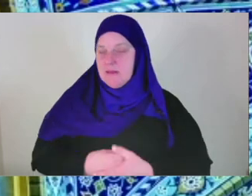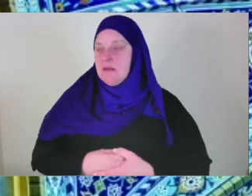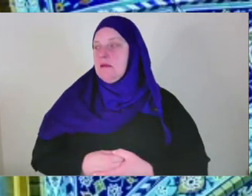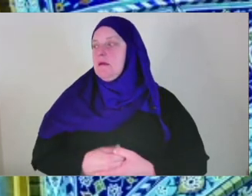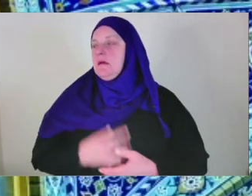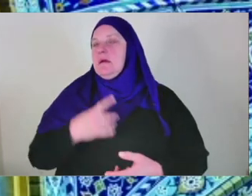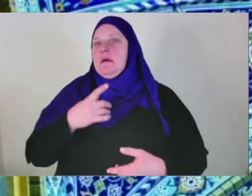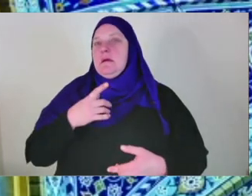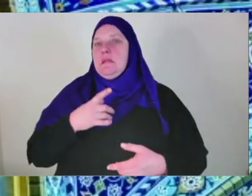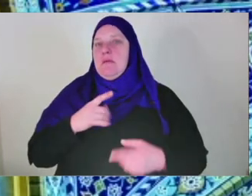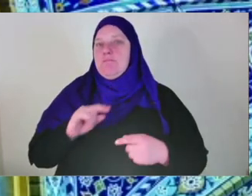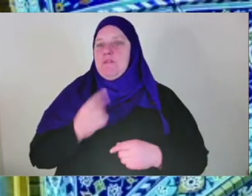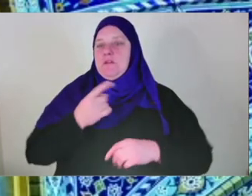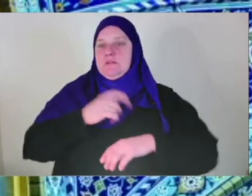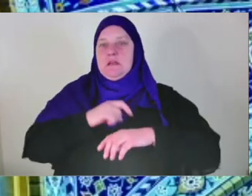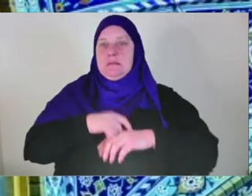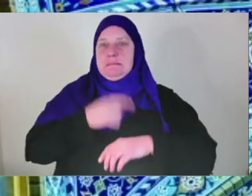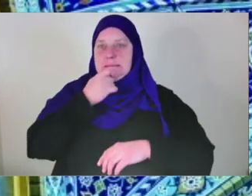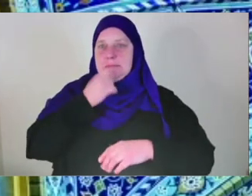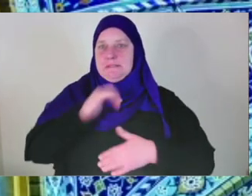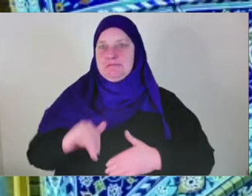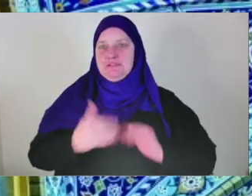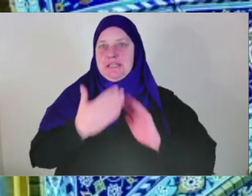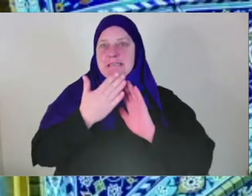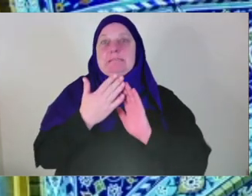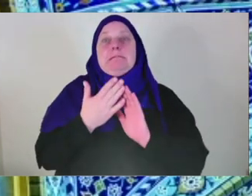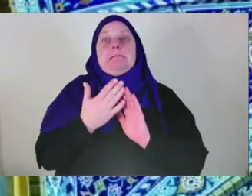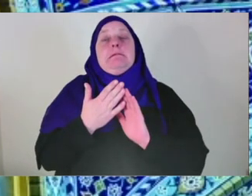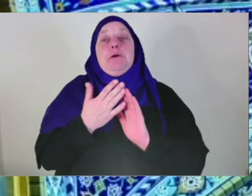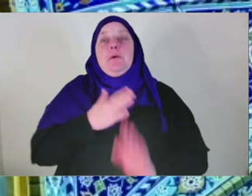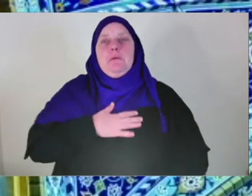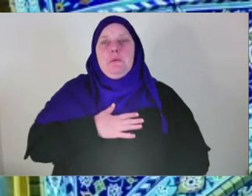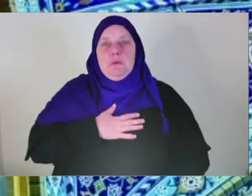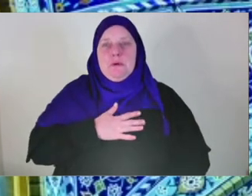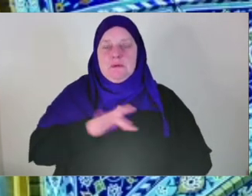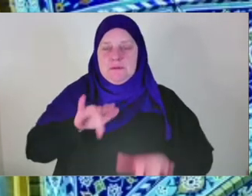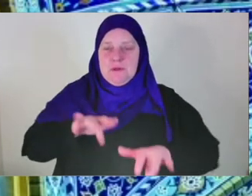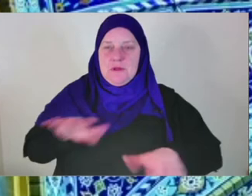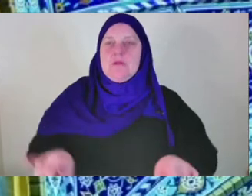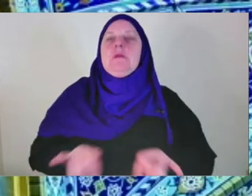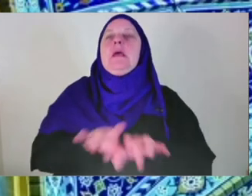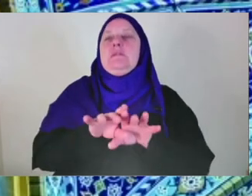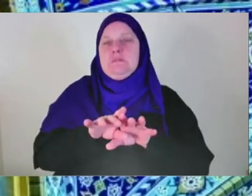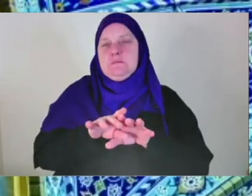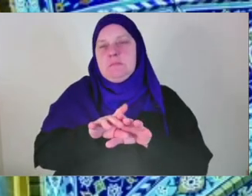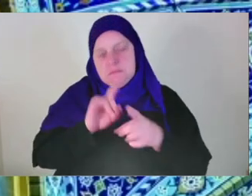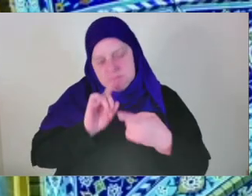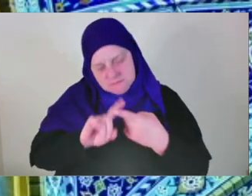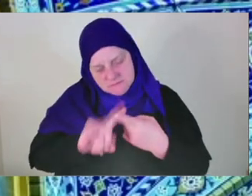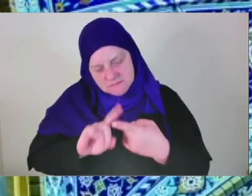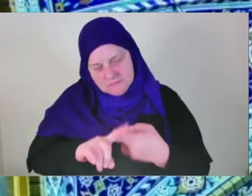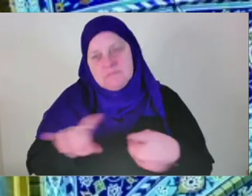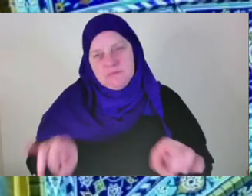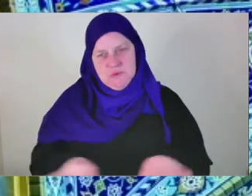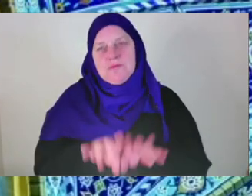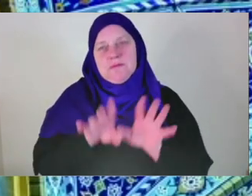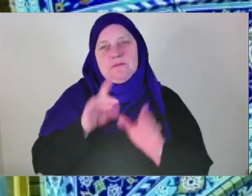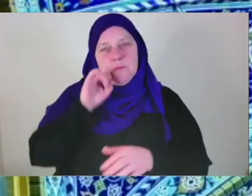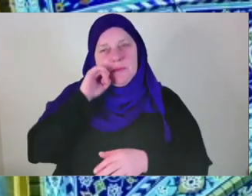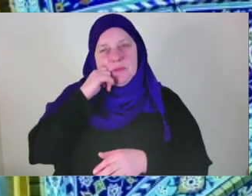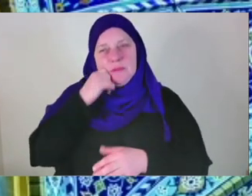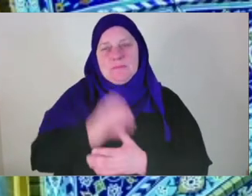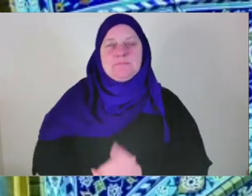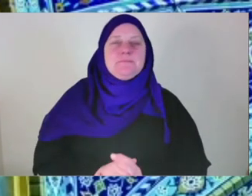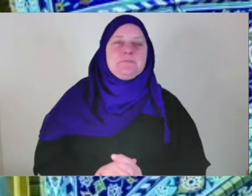money, but then it will be all right and we become more easier to do it. In terms of Sahme Sadat